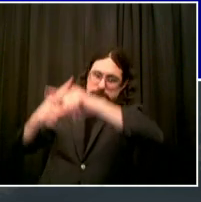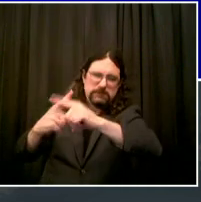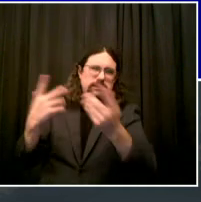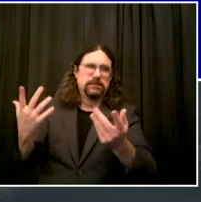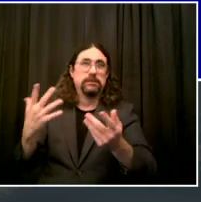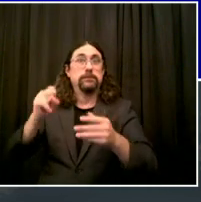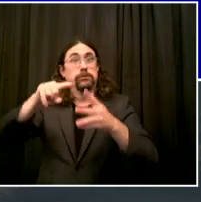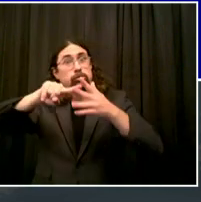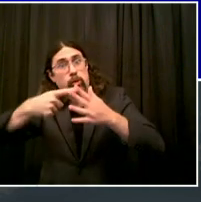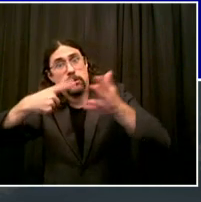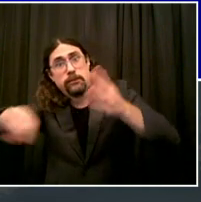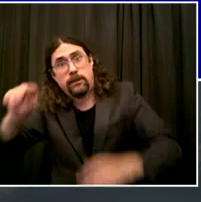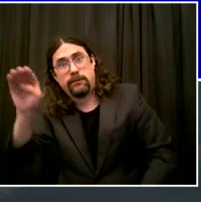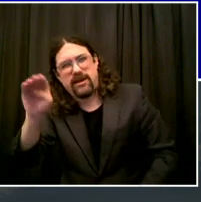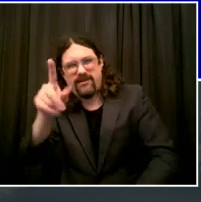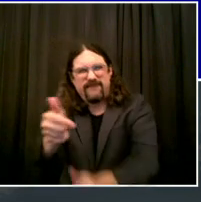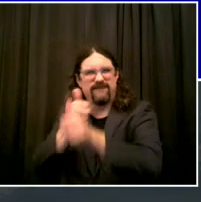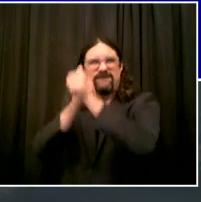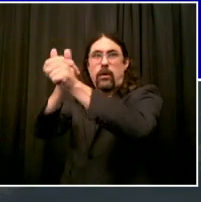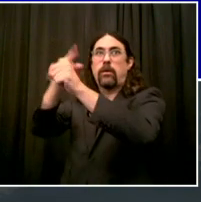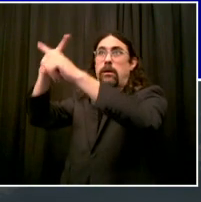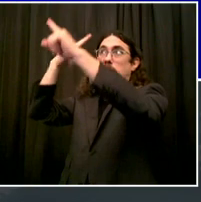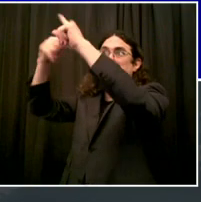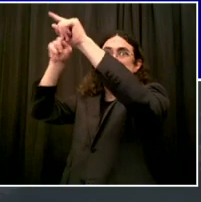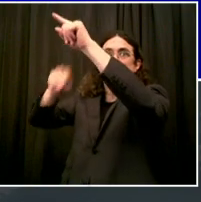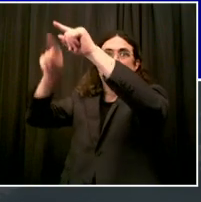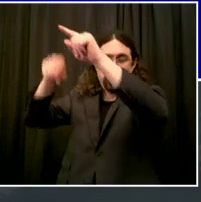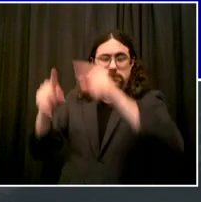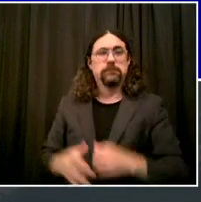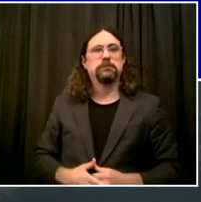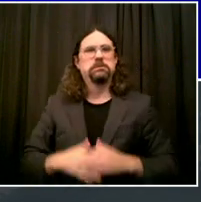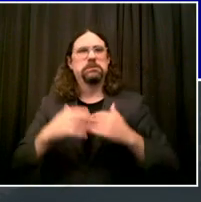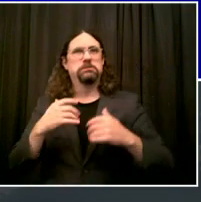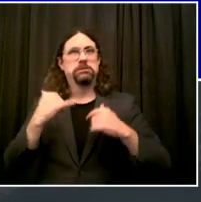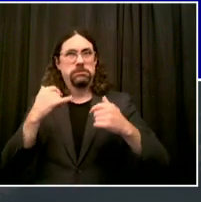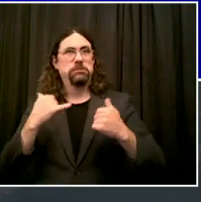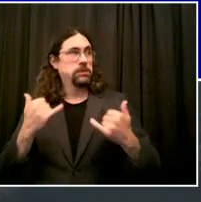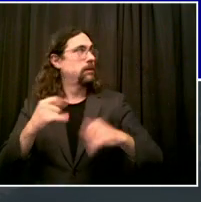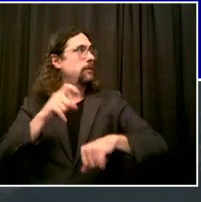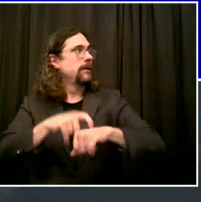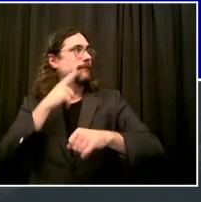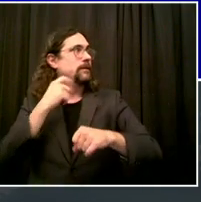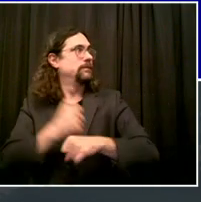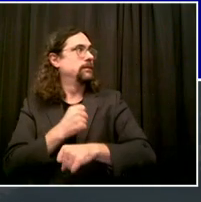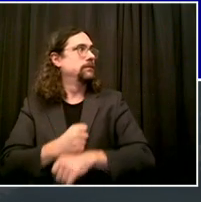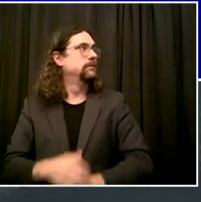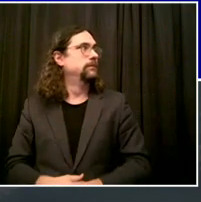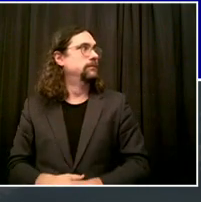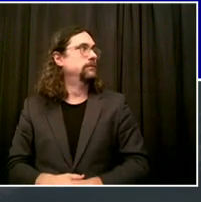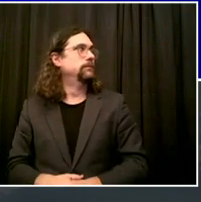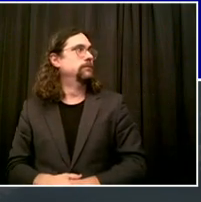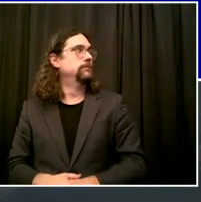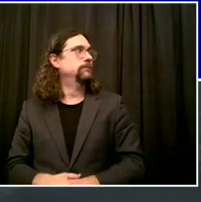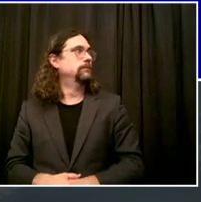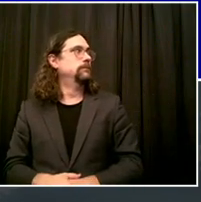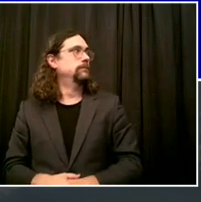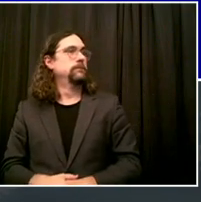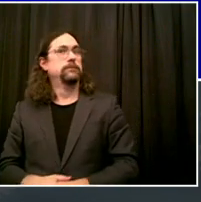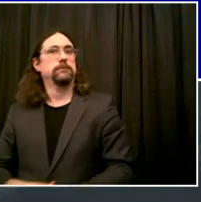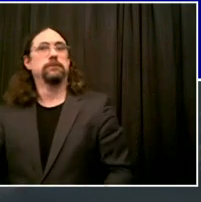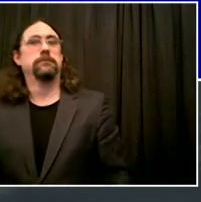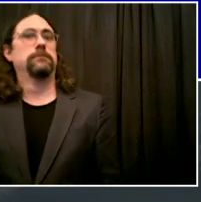essence of everything we're focused on, the health of our people. What do our indicators tell us? Today is a very good day. That's what our indicators tell